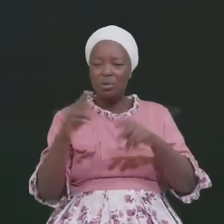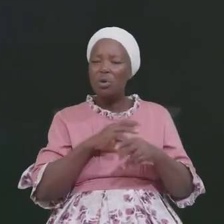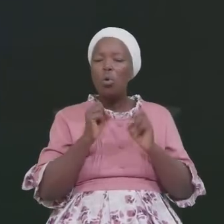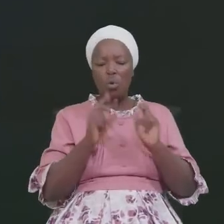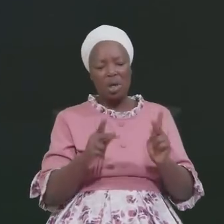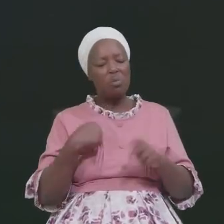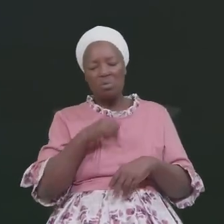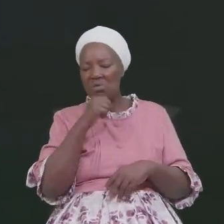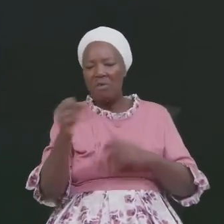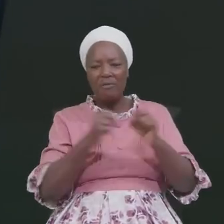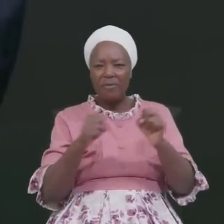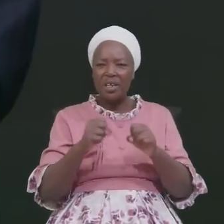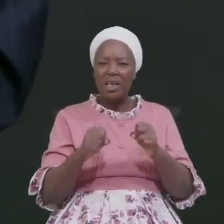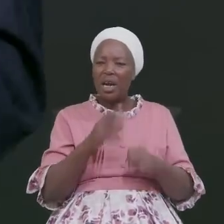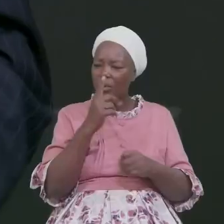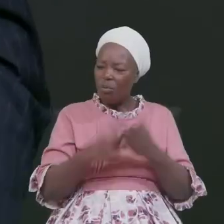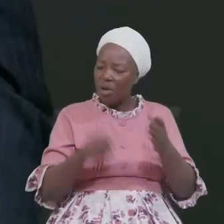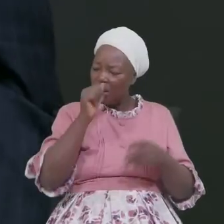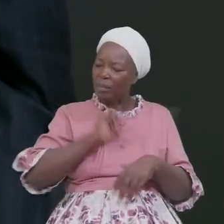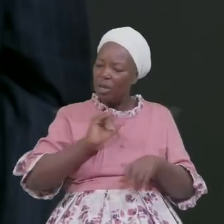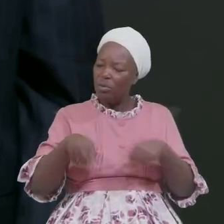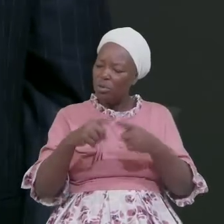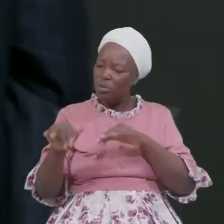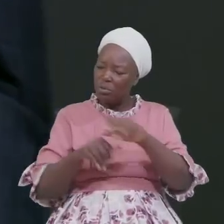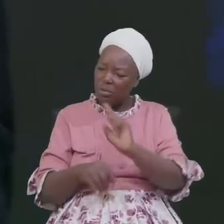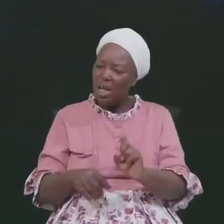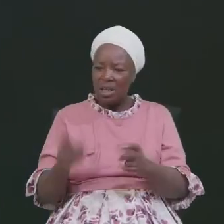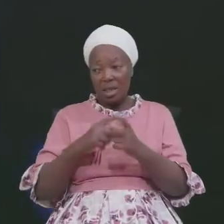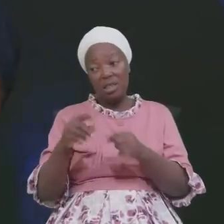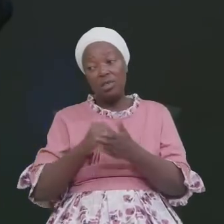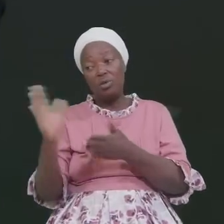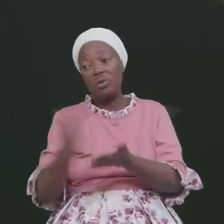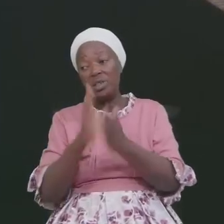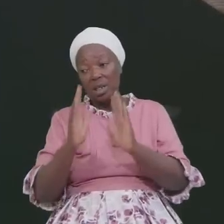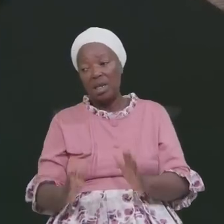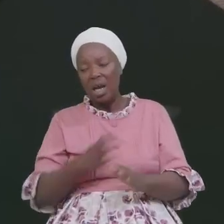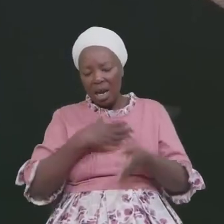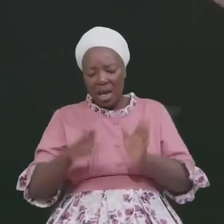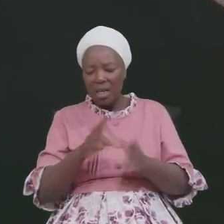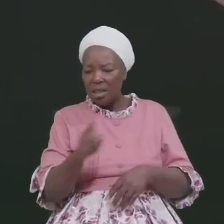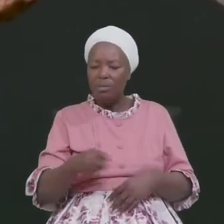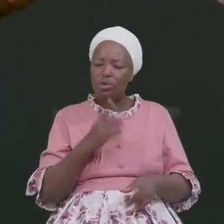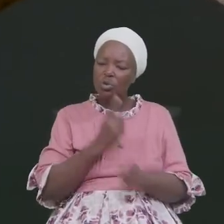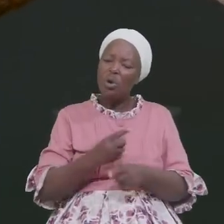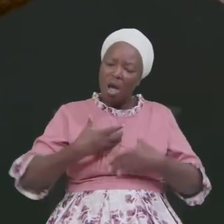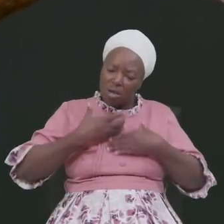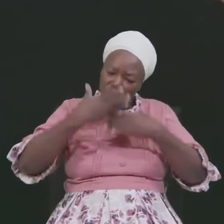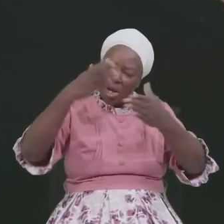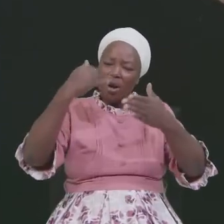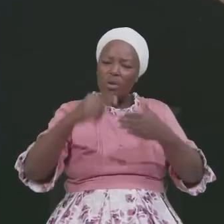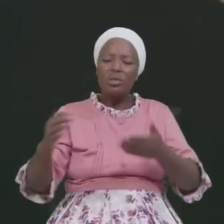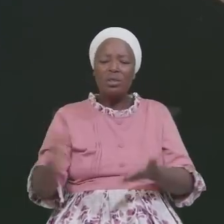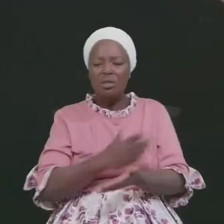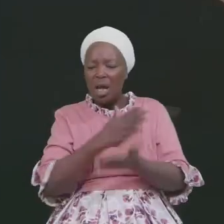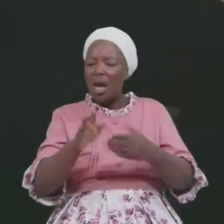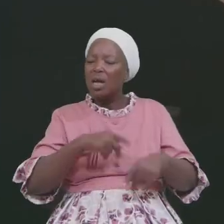going to fight, what am I going to do? Get all those singers and let them shout the song out,